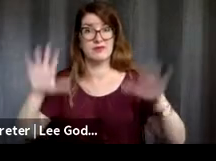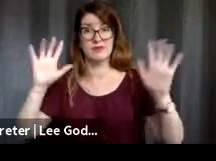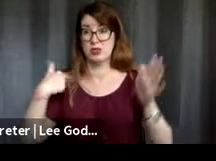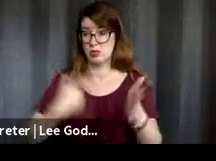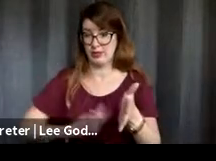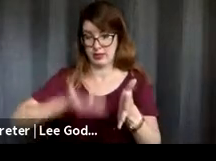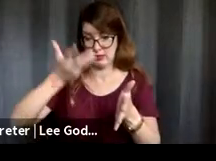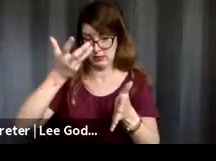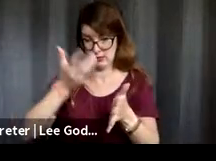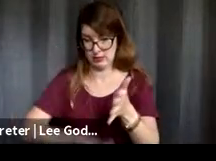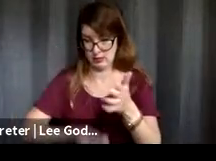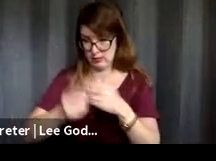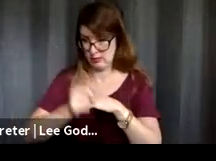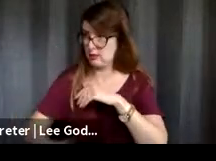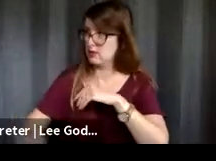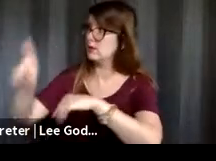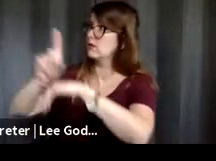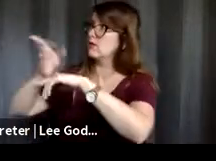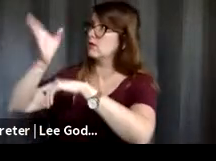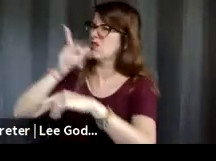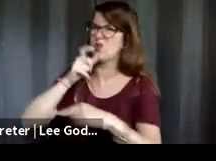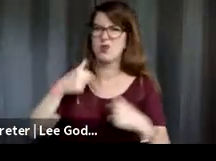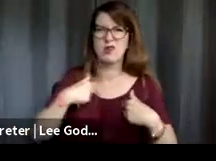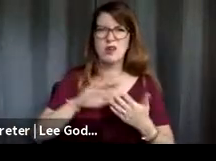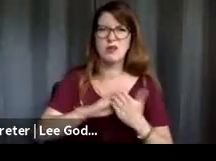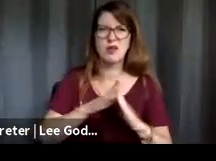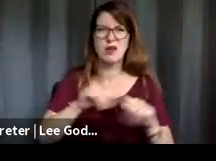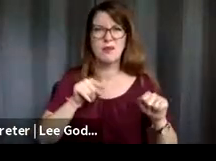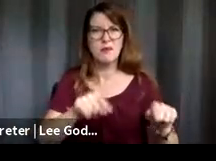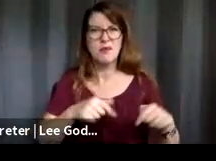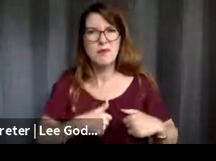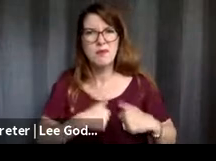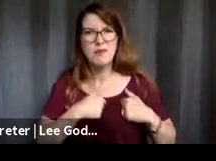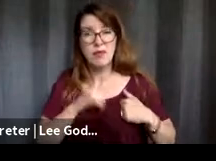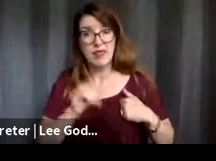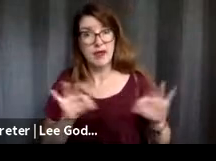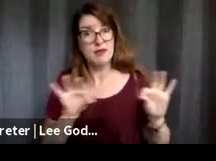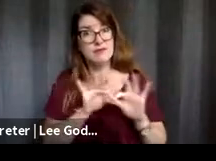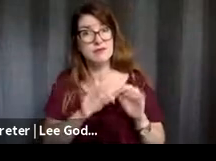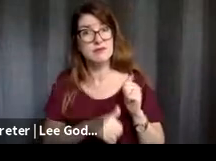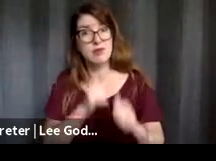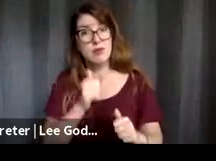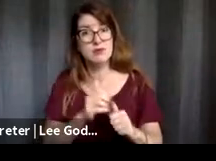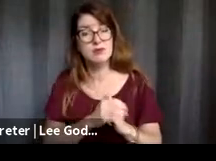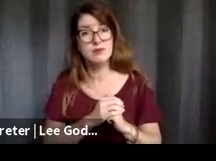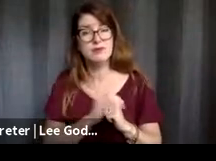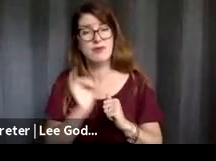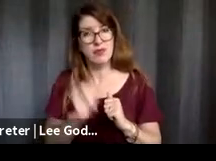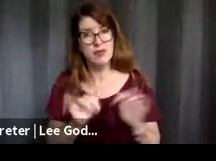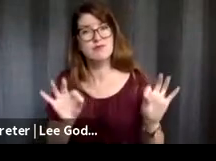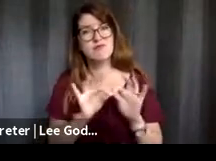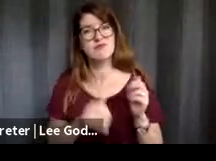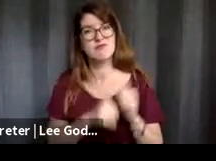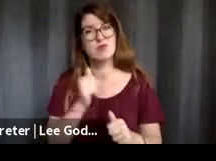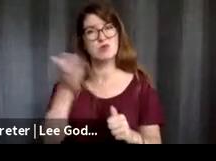to God, who did we become? That's what really matters most. That's what matters most